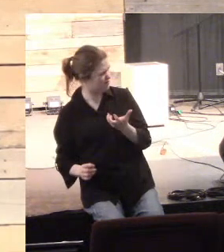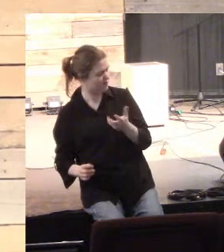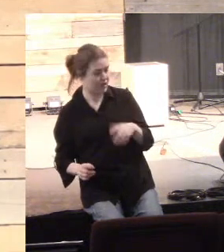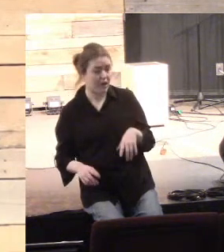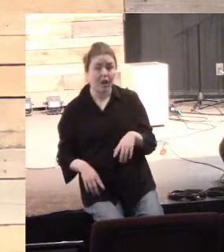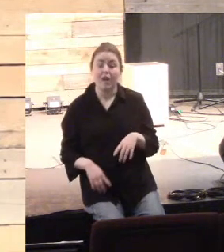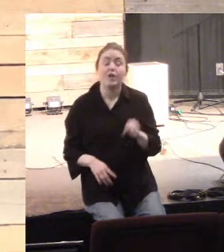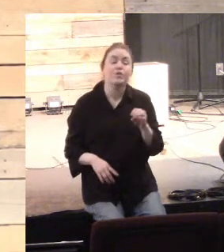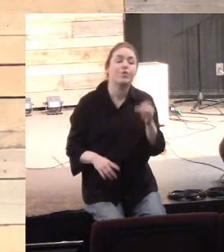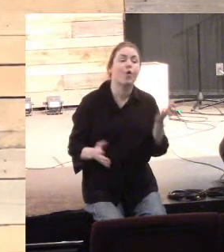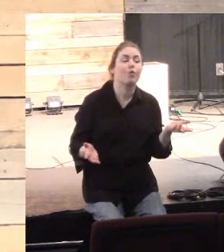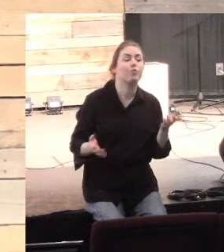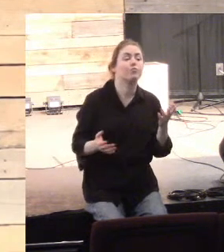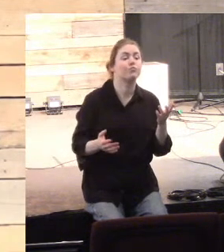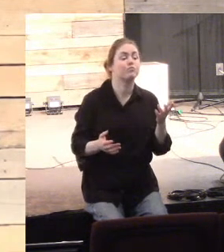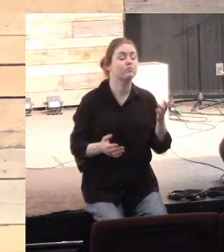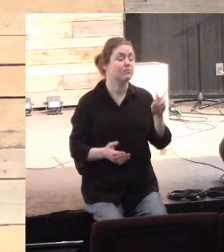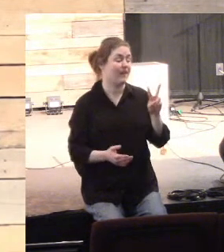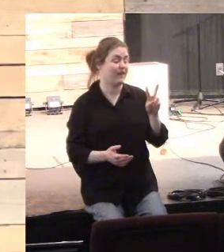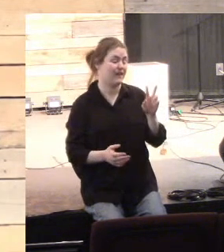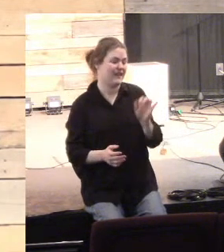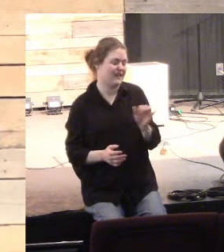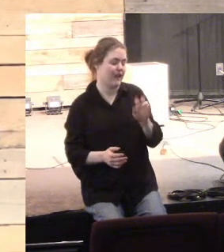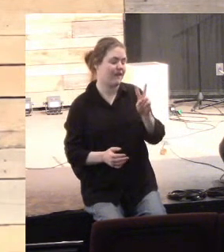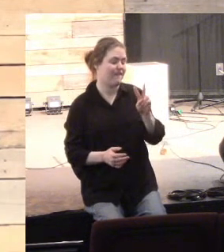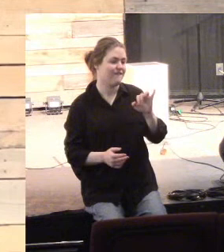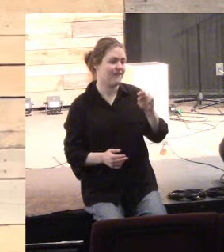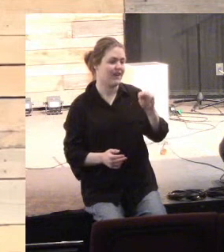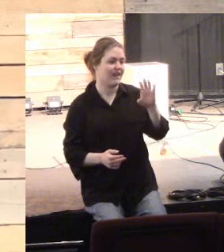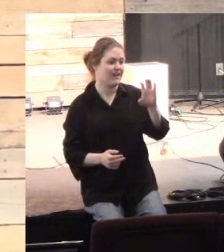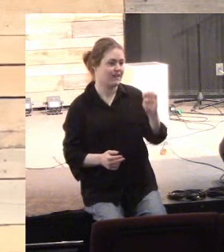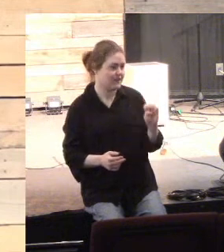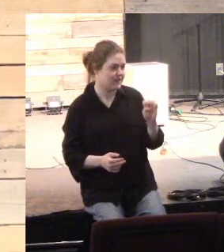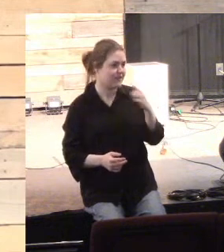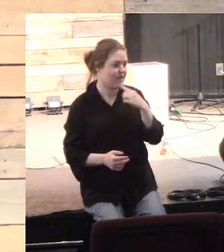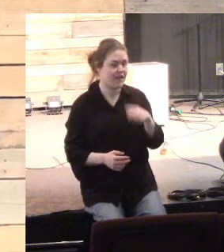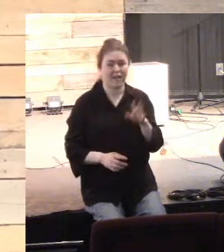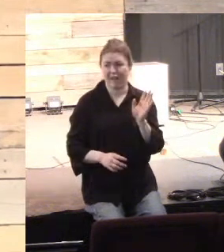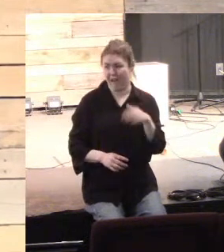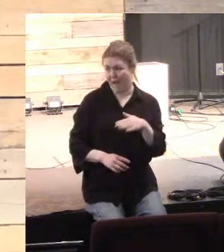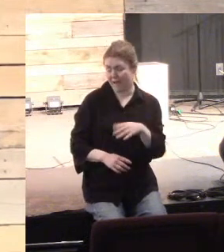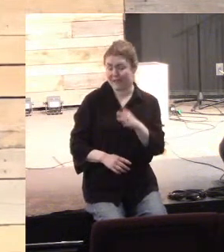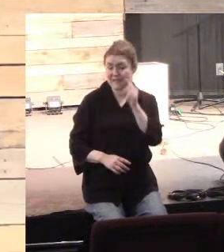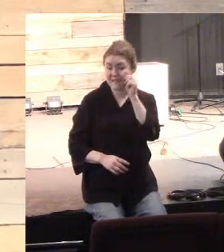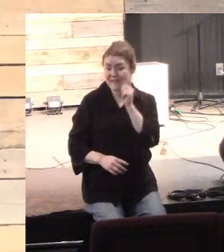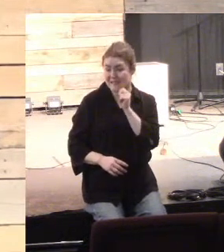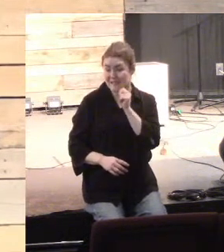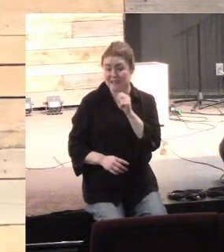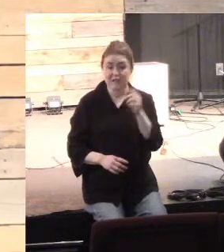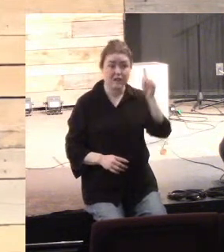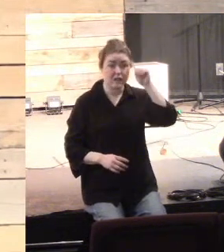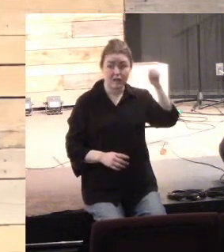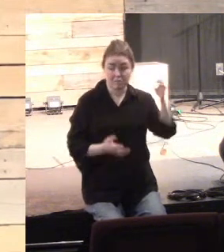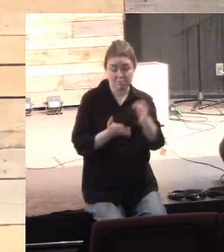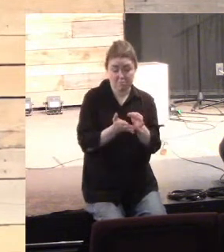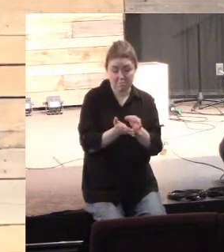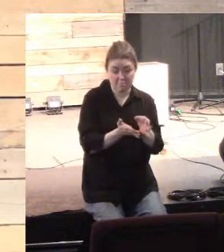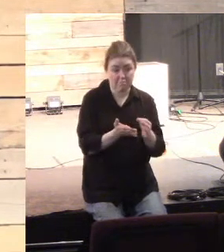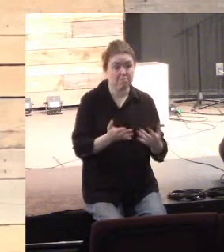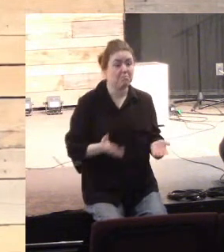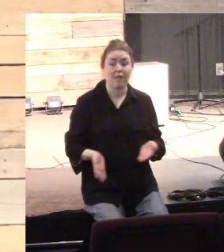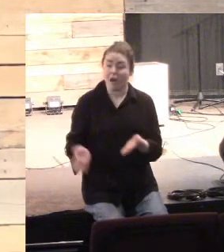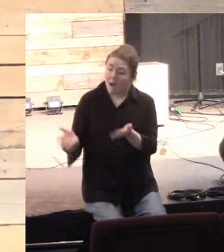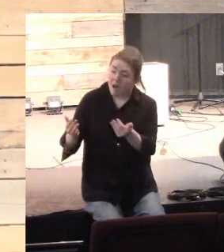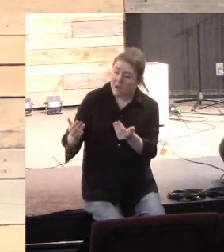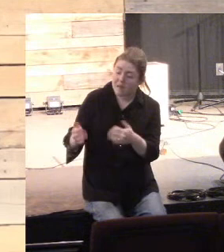teens, bring me your few bucks every week for mowing lawns or babysitting. But those who give a couple hundred dollars a